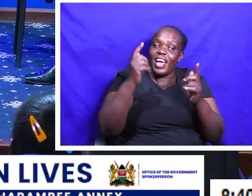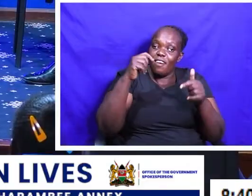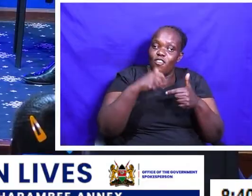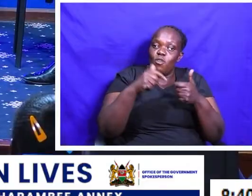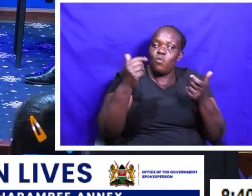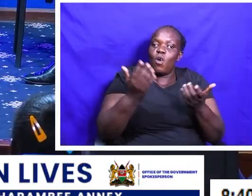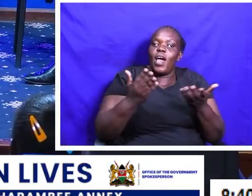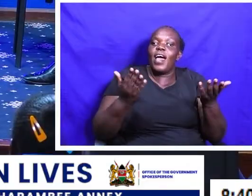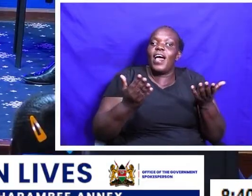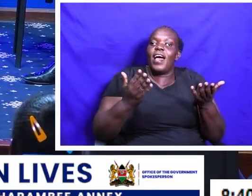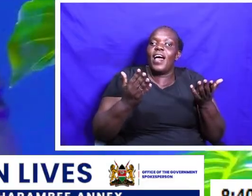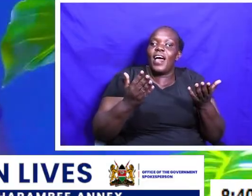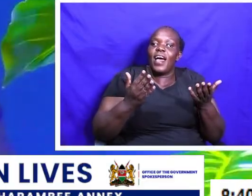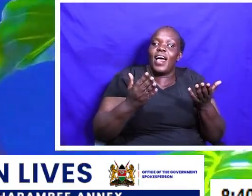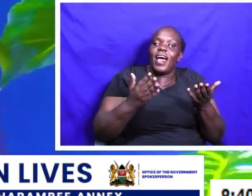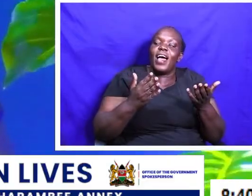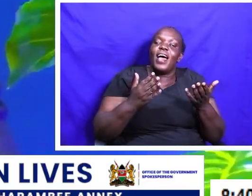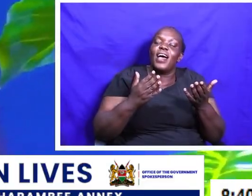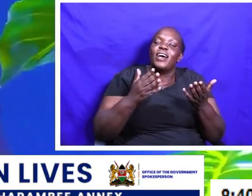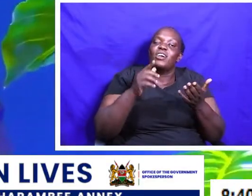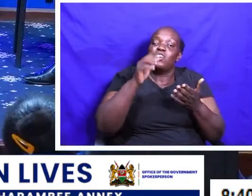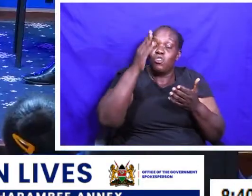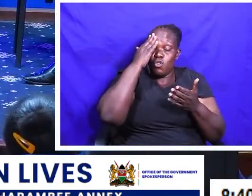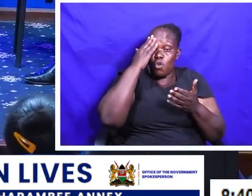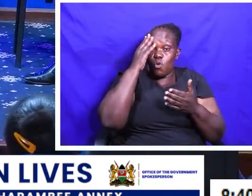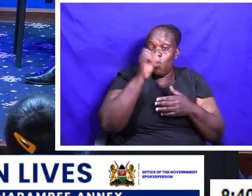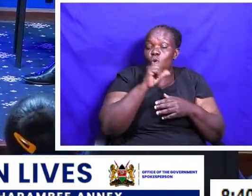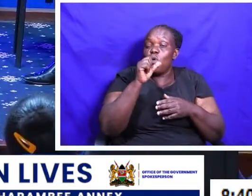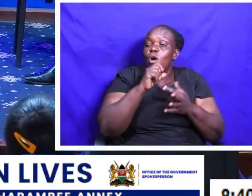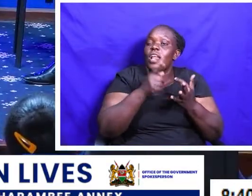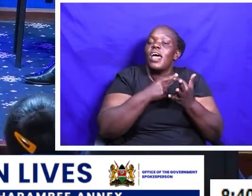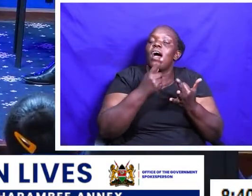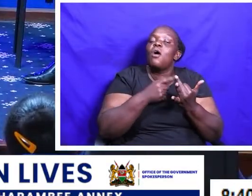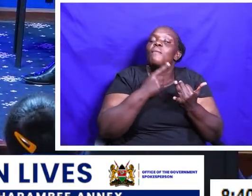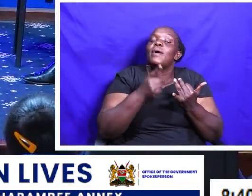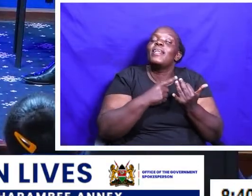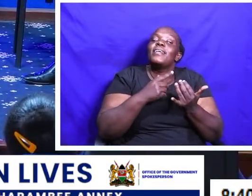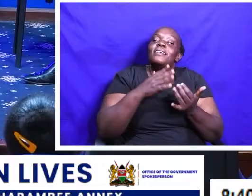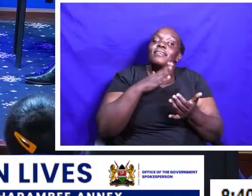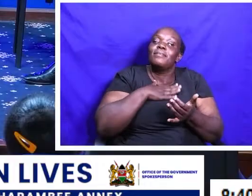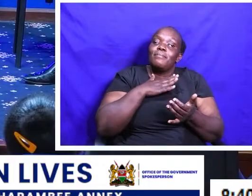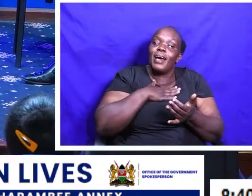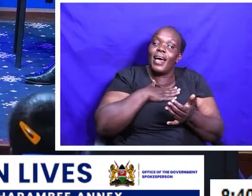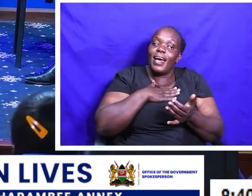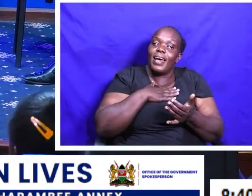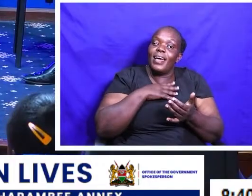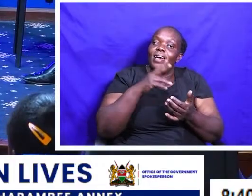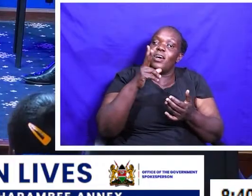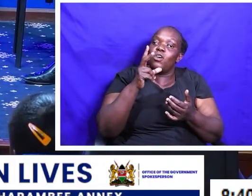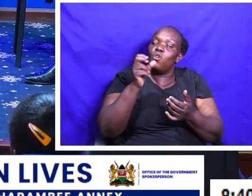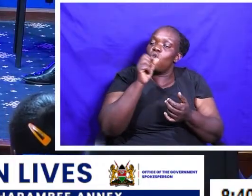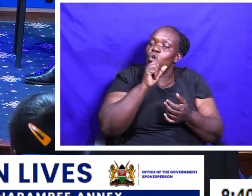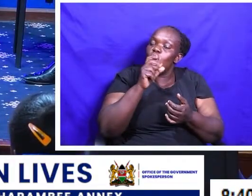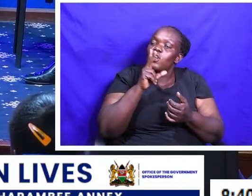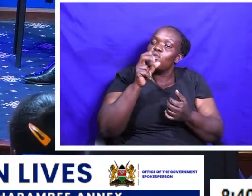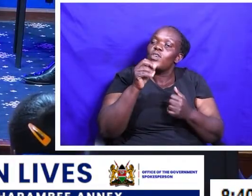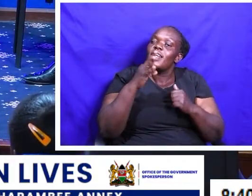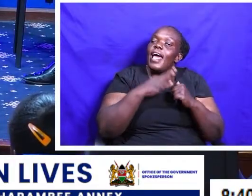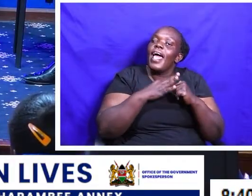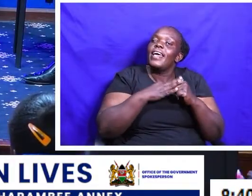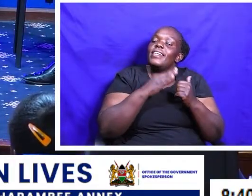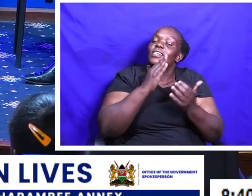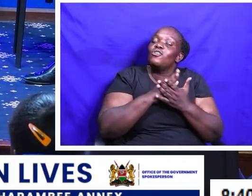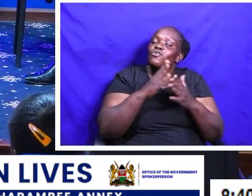where do you come from? And maybe how old are you also? It's good to know. So my age is 28 years.